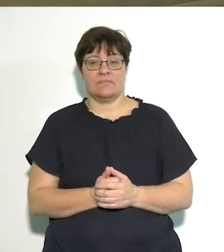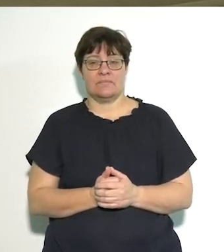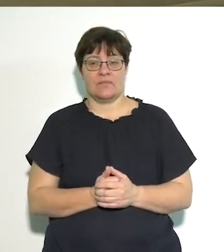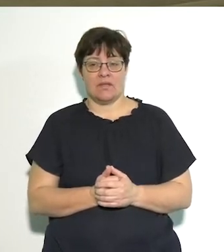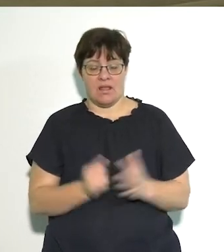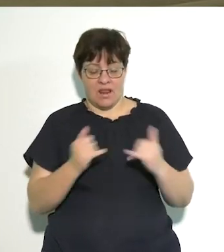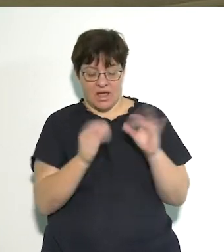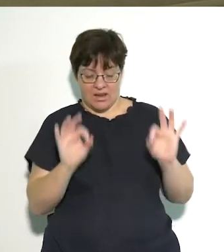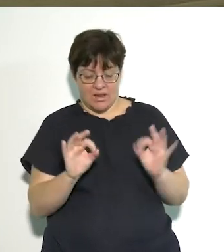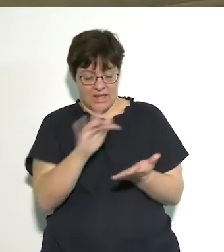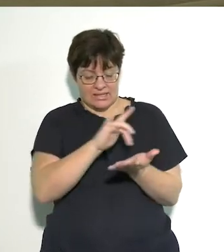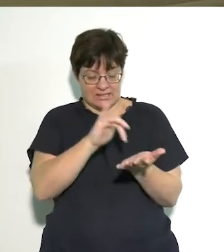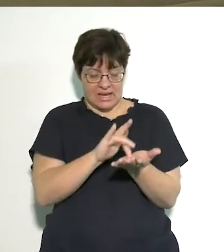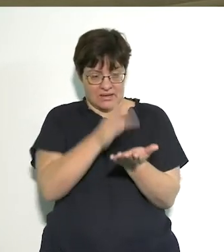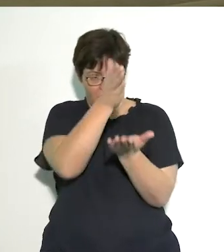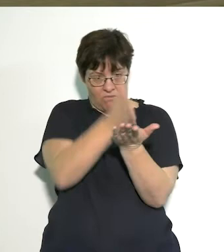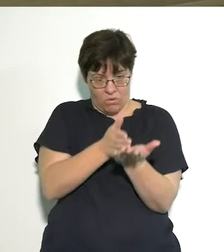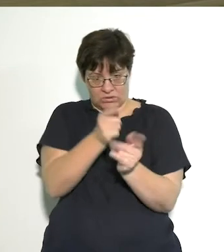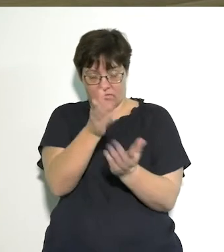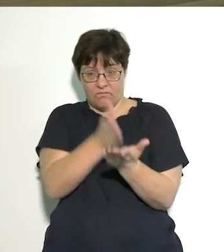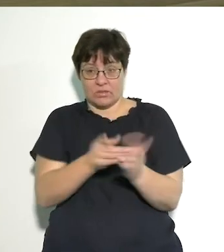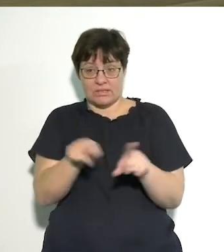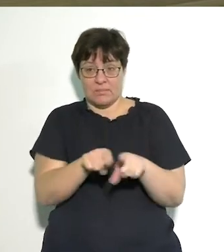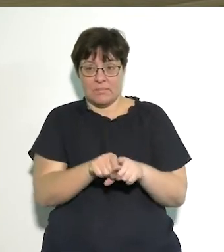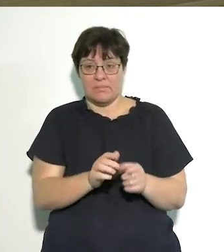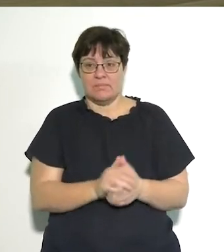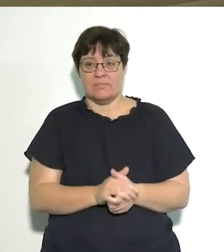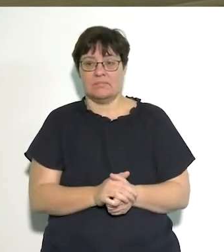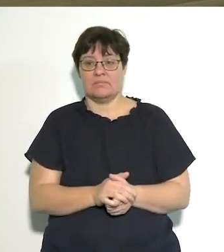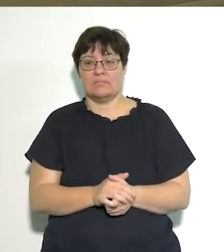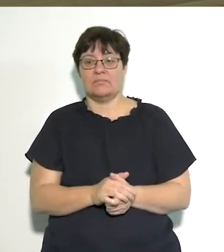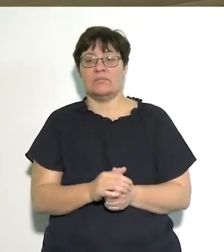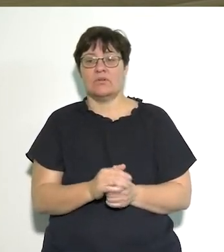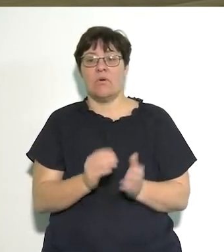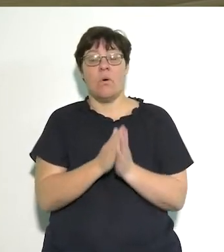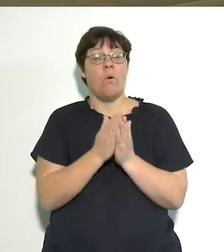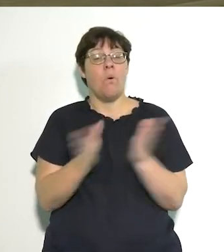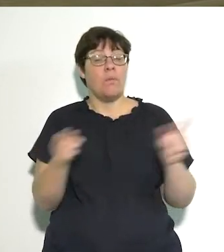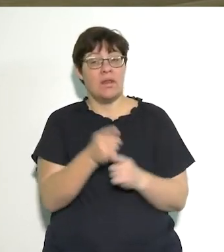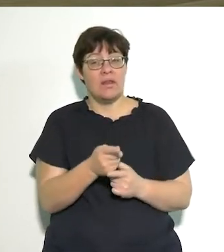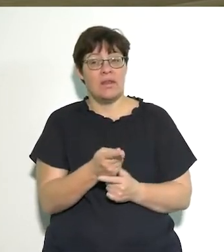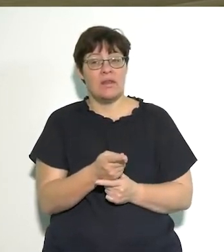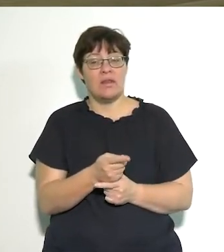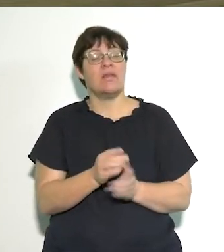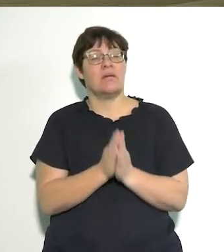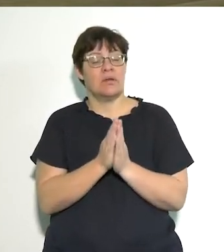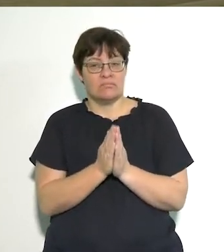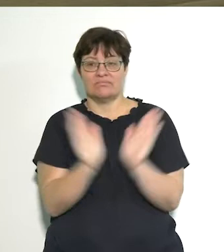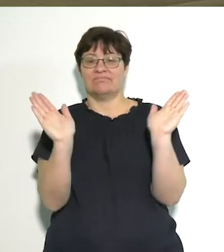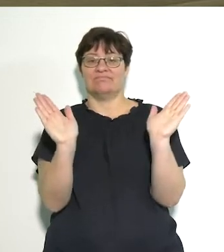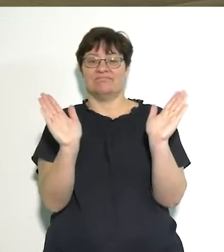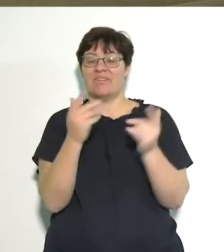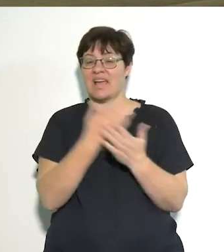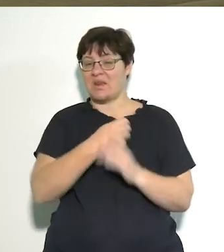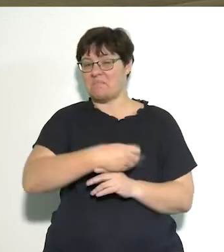And I line it up with the center fold so that when my book opens, it pops